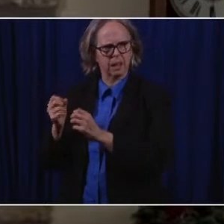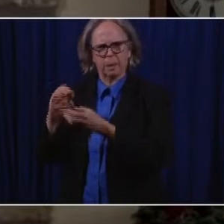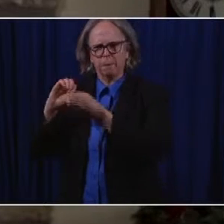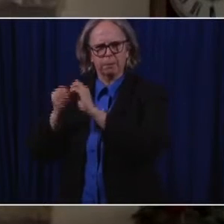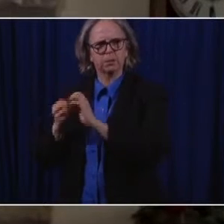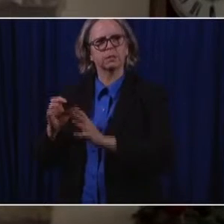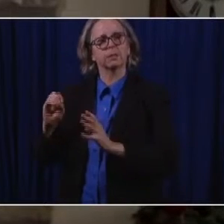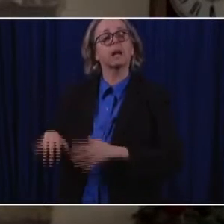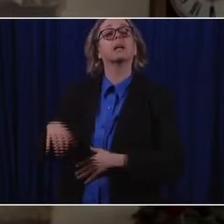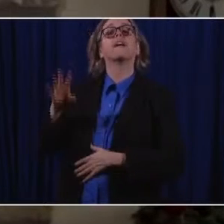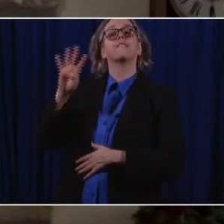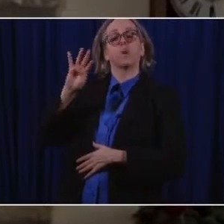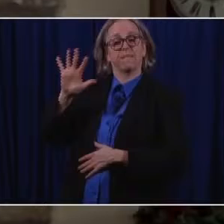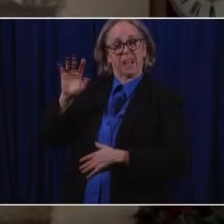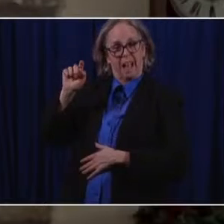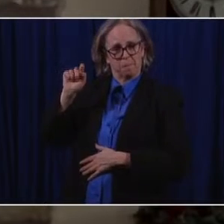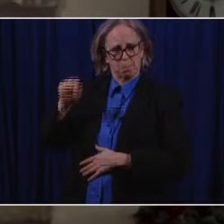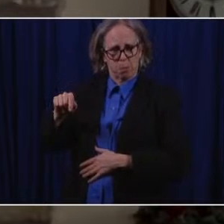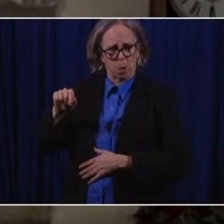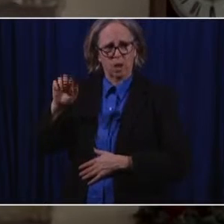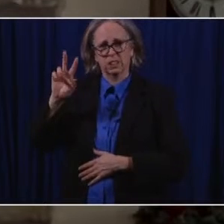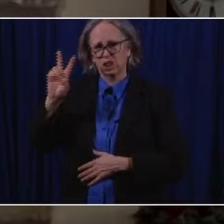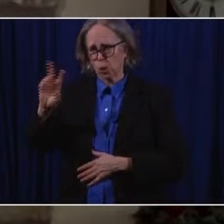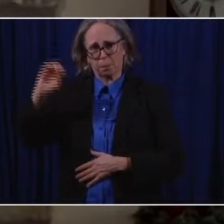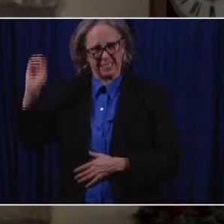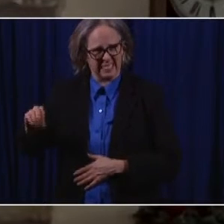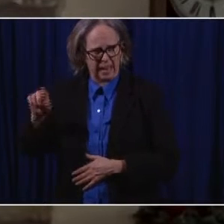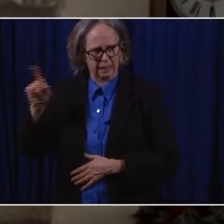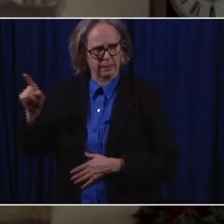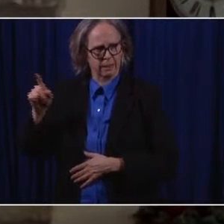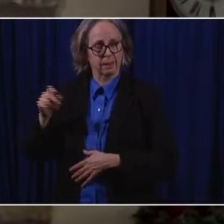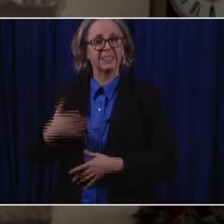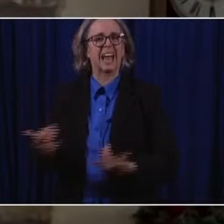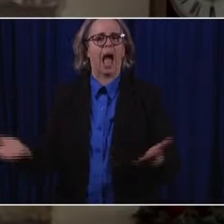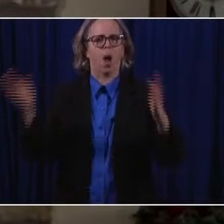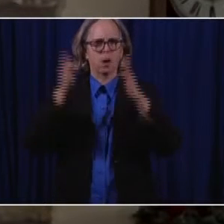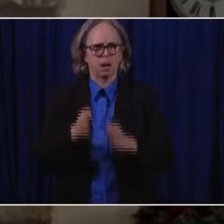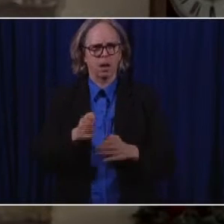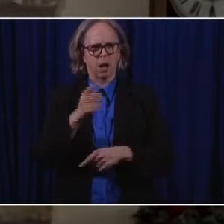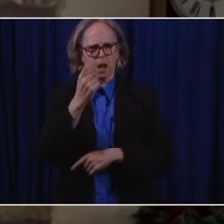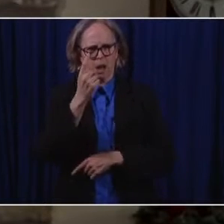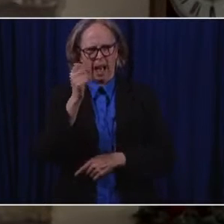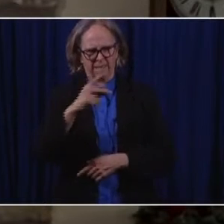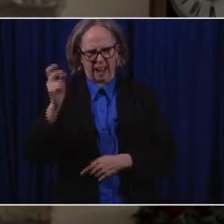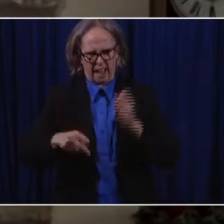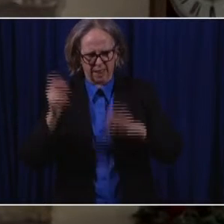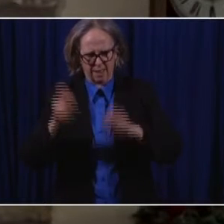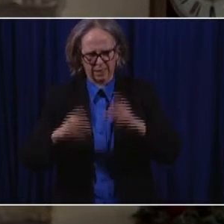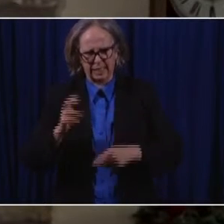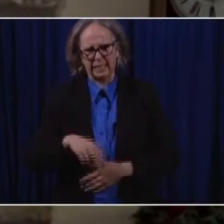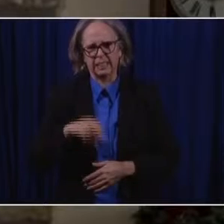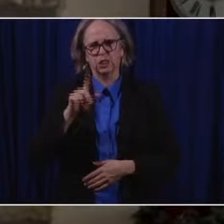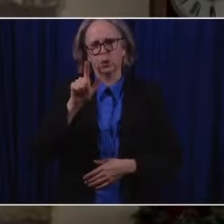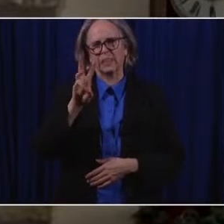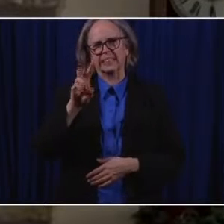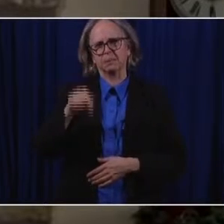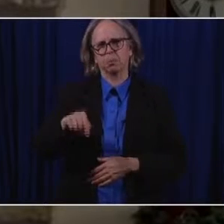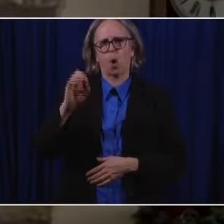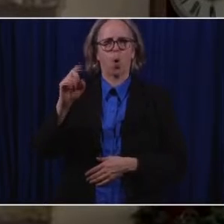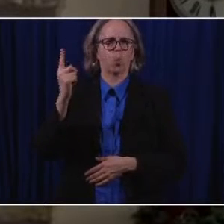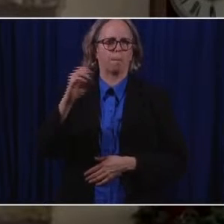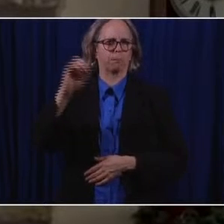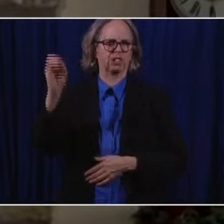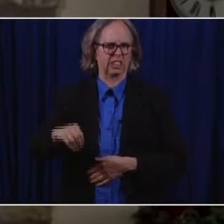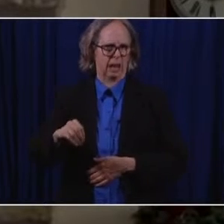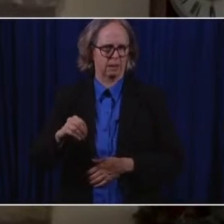45.2%. Hybrid is 26.1%. And then there is a district, I believe, that is